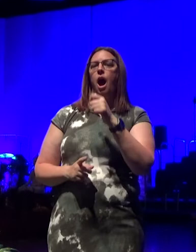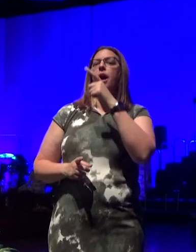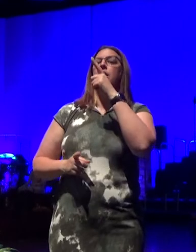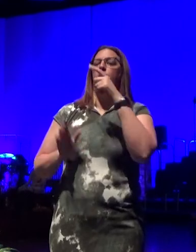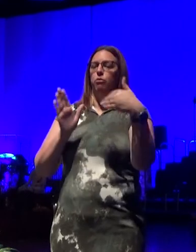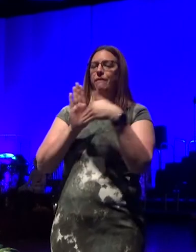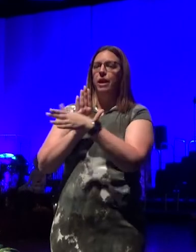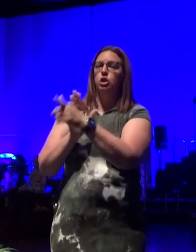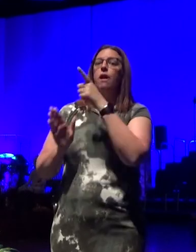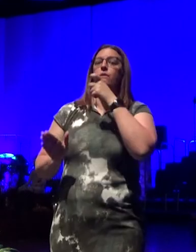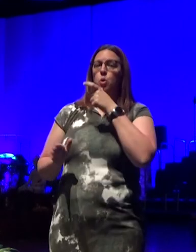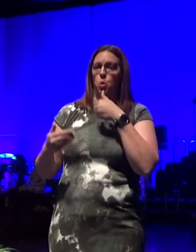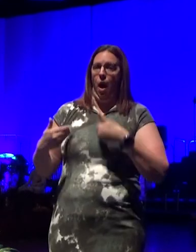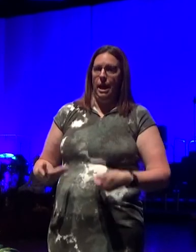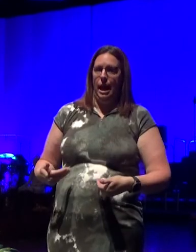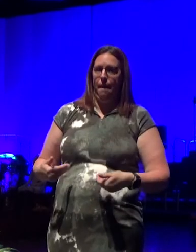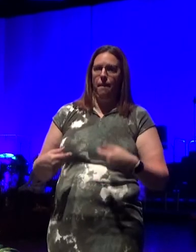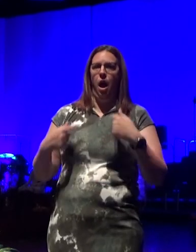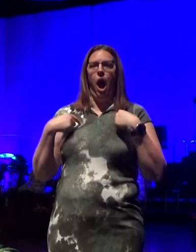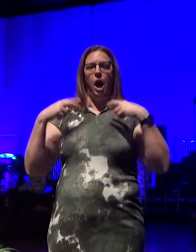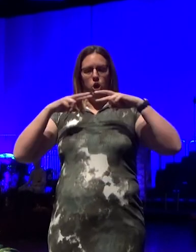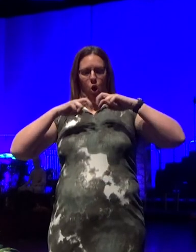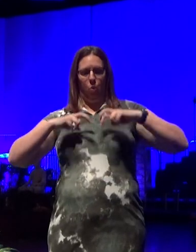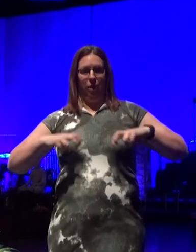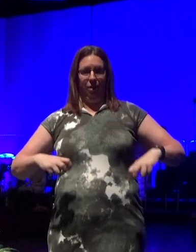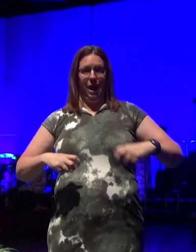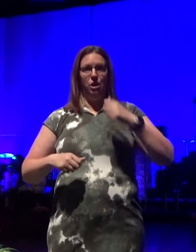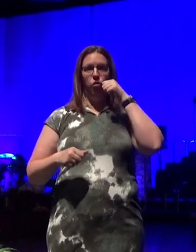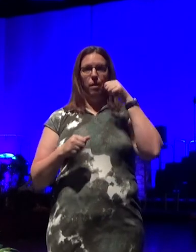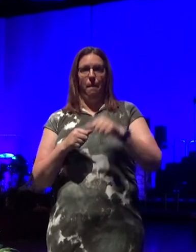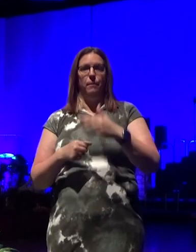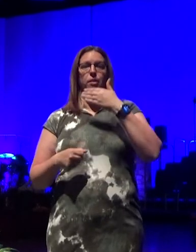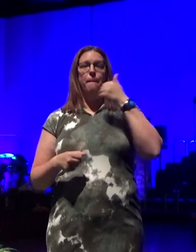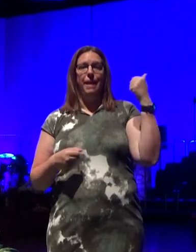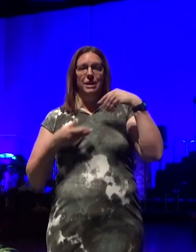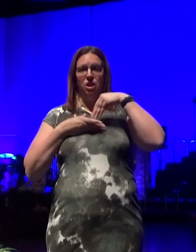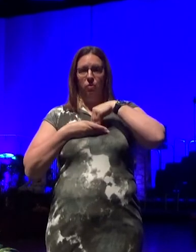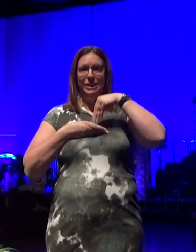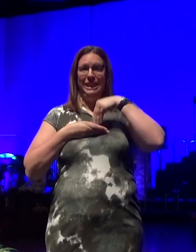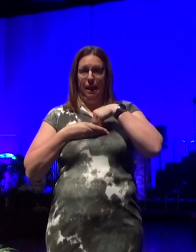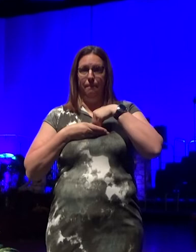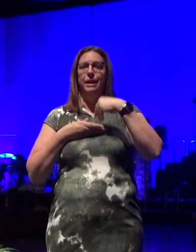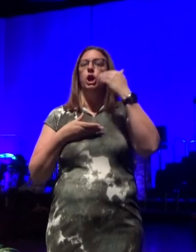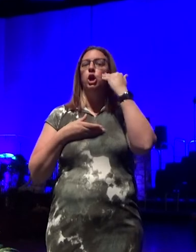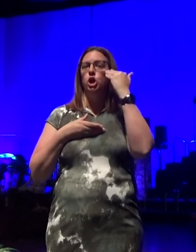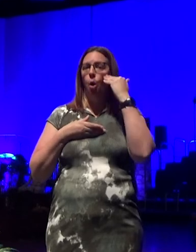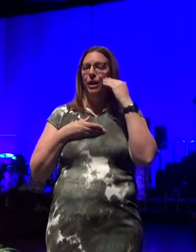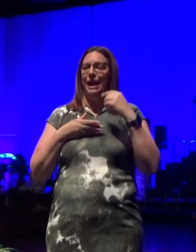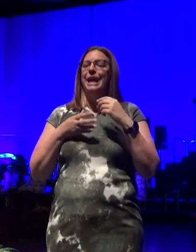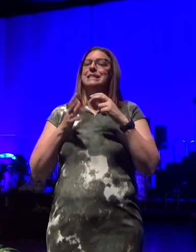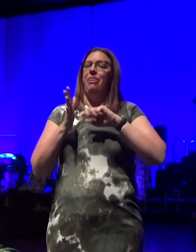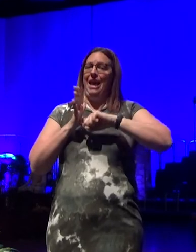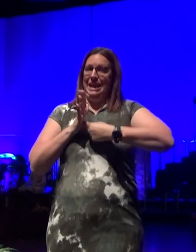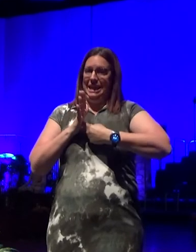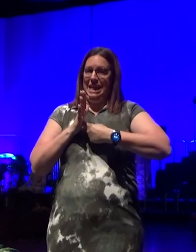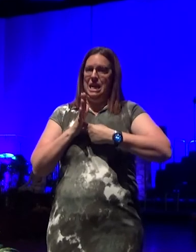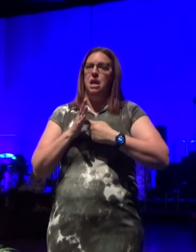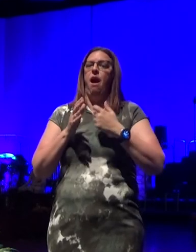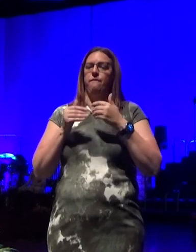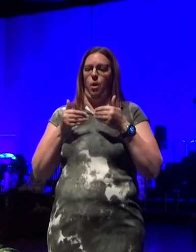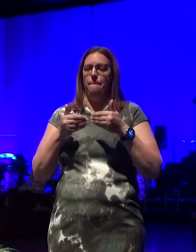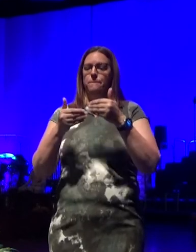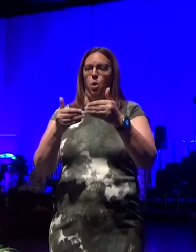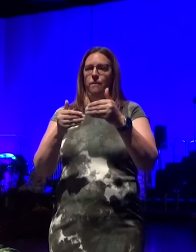go within to remember the best of what is within me, knowing it is the very key to moving through any obstacle around